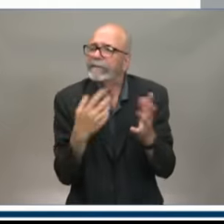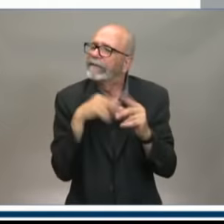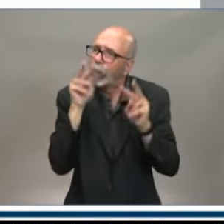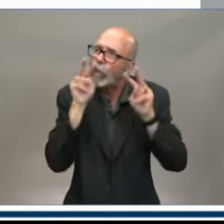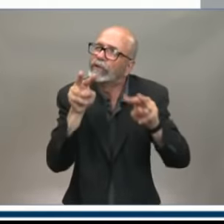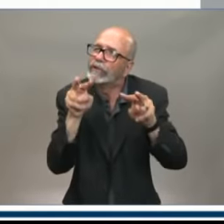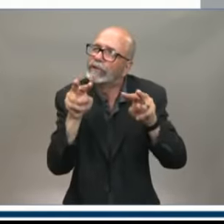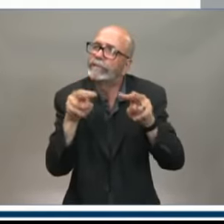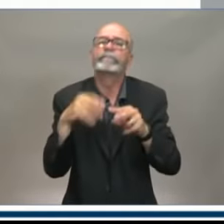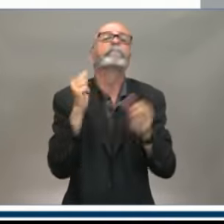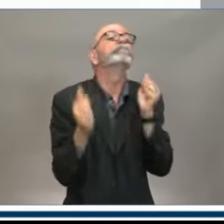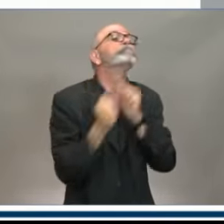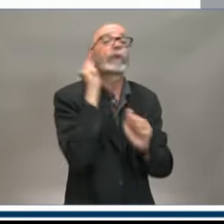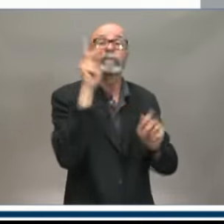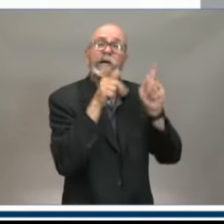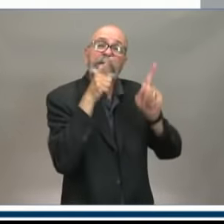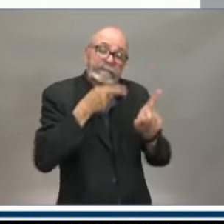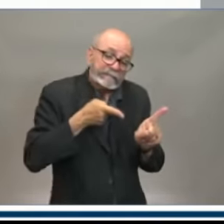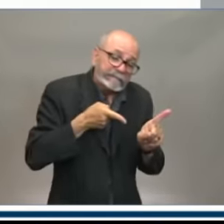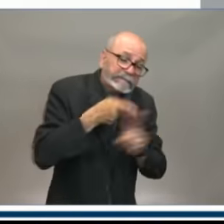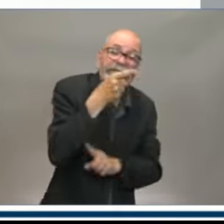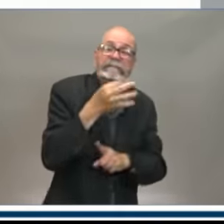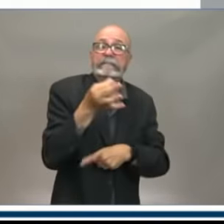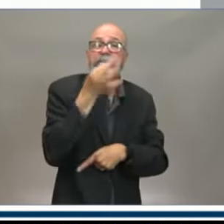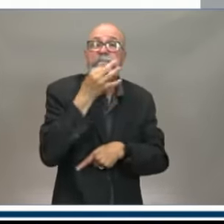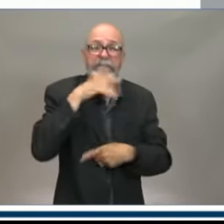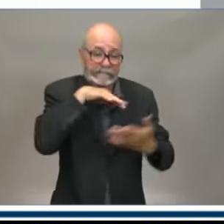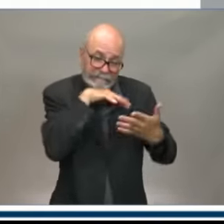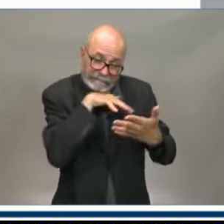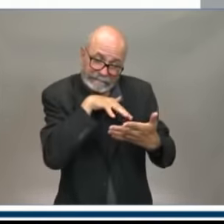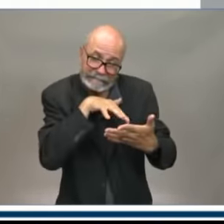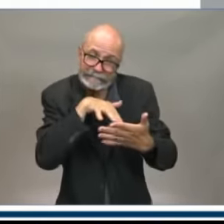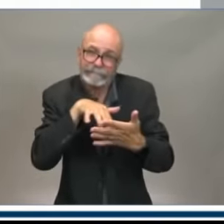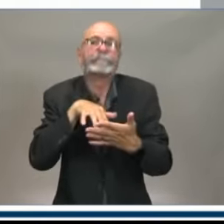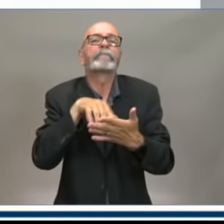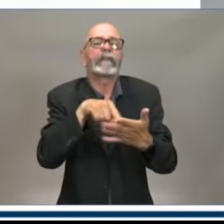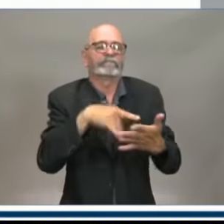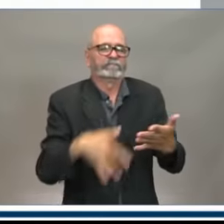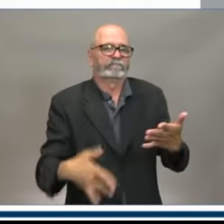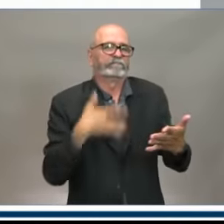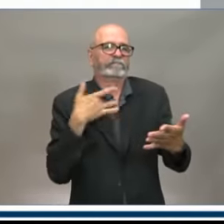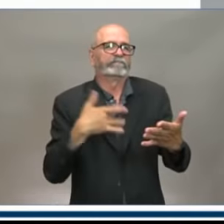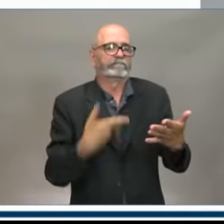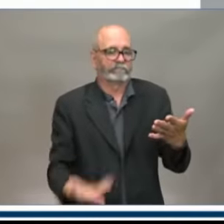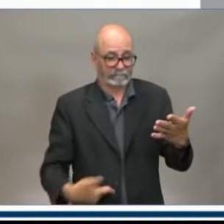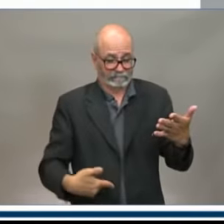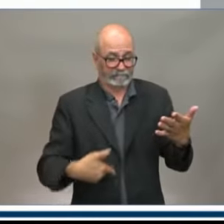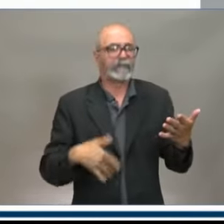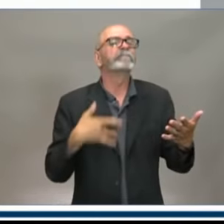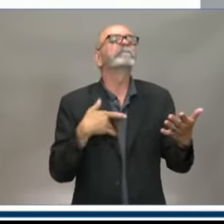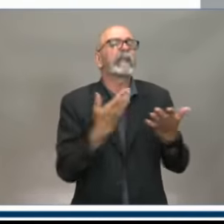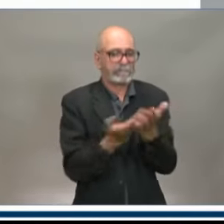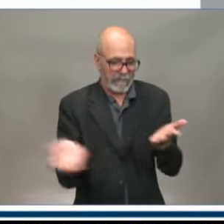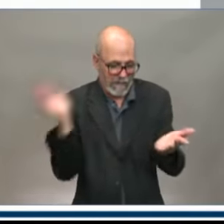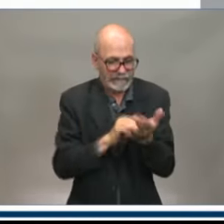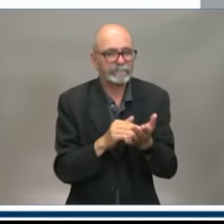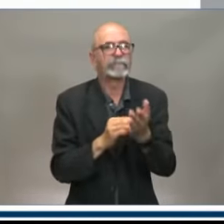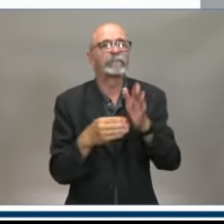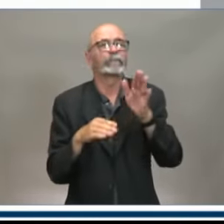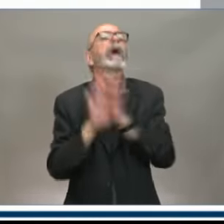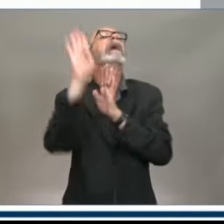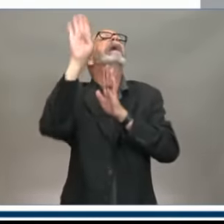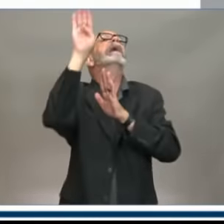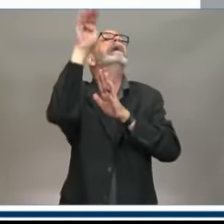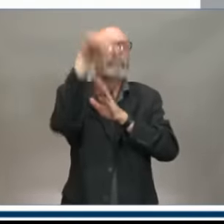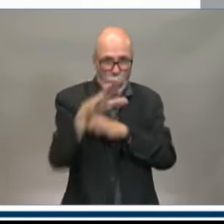to see a second wave, but not exactly sure when and not exactly sure how severe it would be. So, but even between